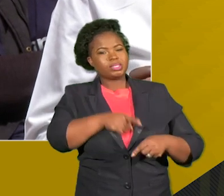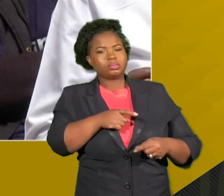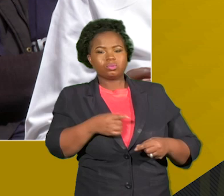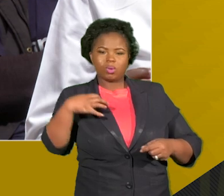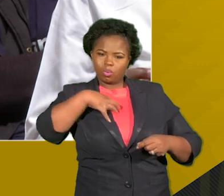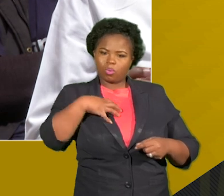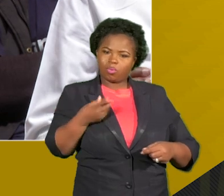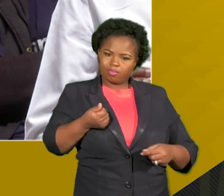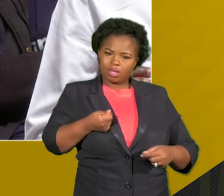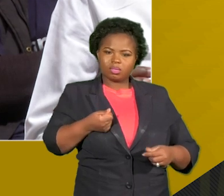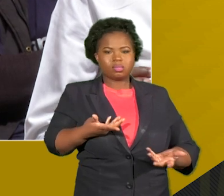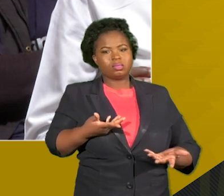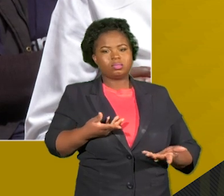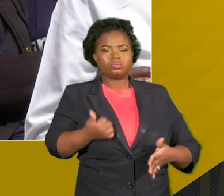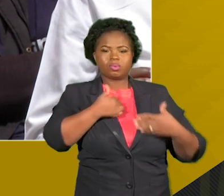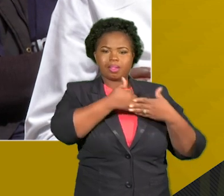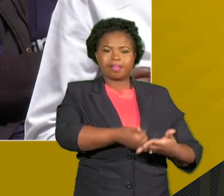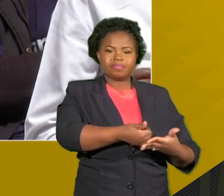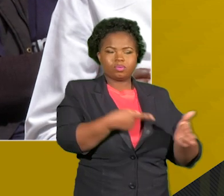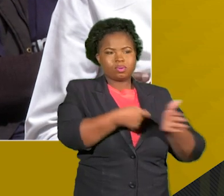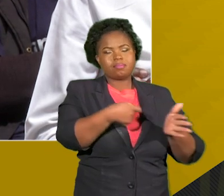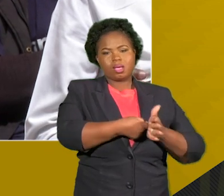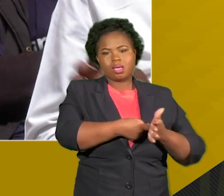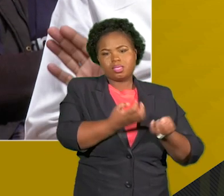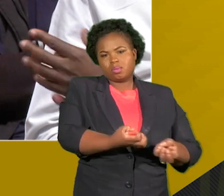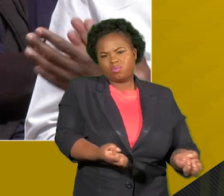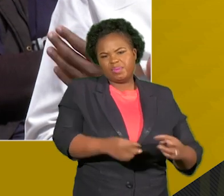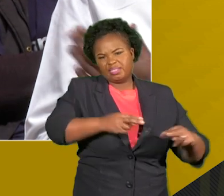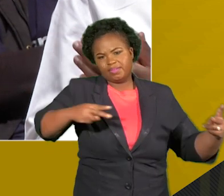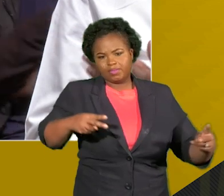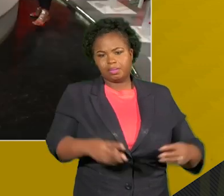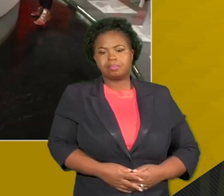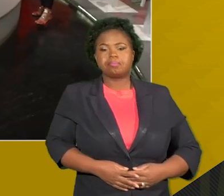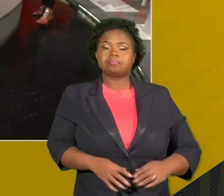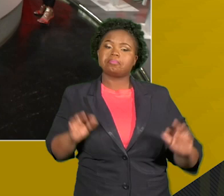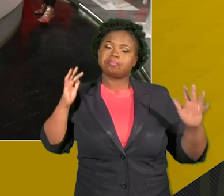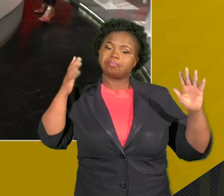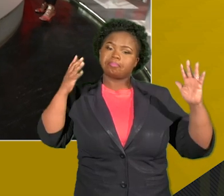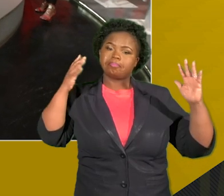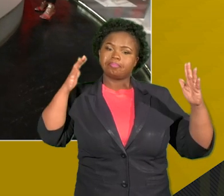sikhipha kithi sibe sisithenga lawo ma tools lawo then to